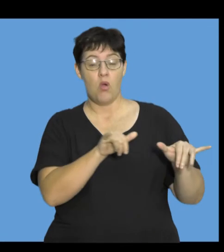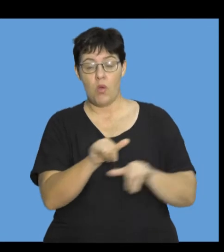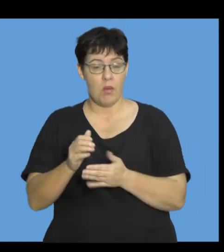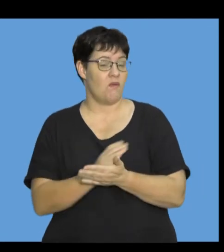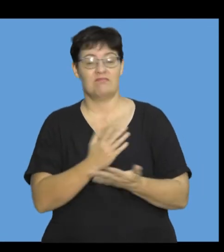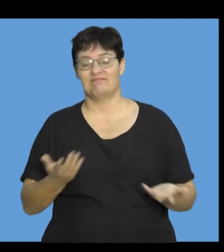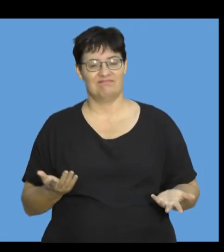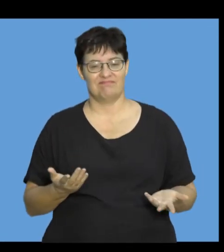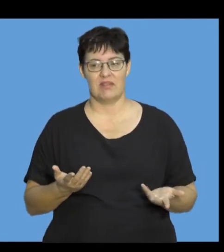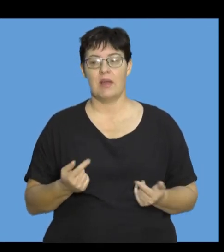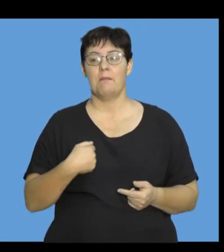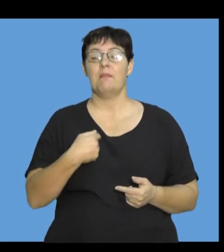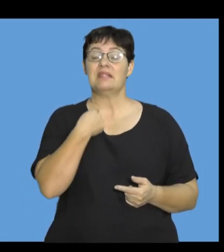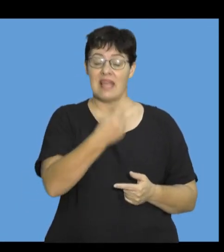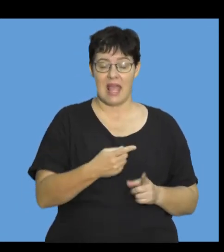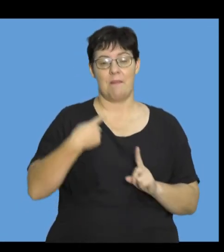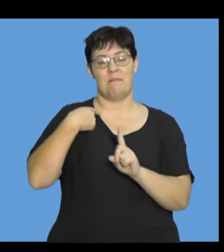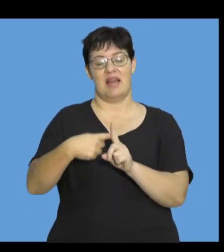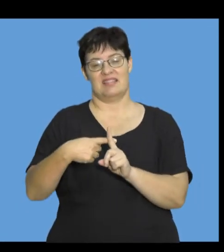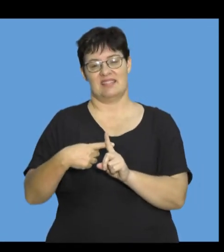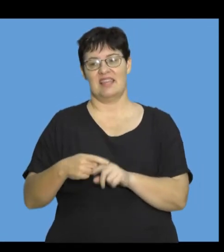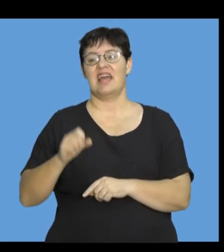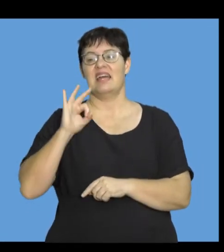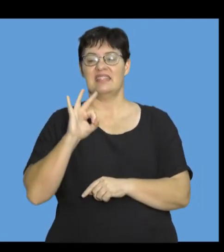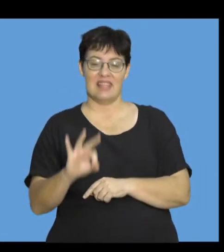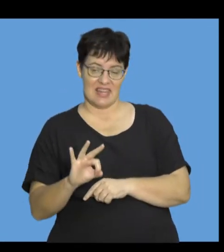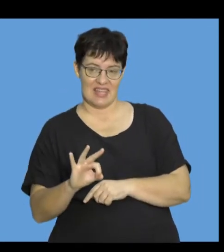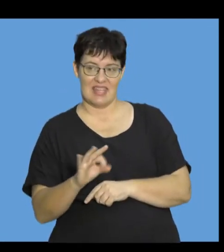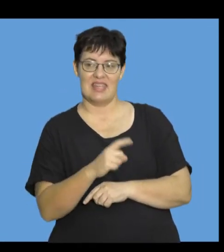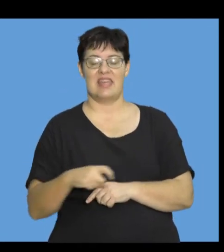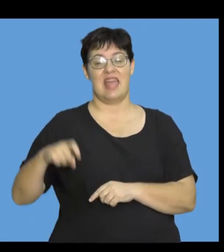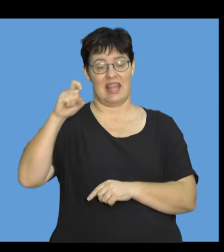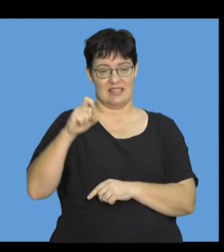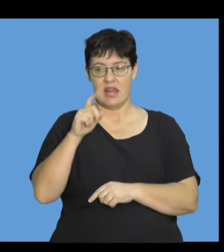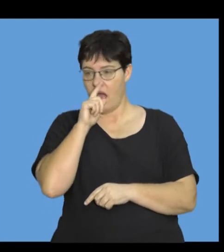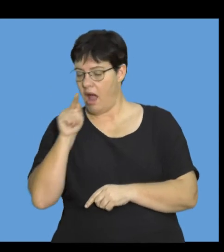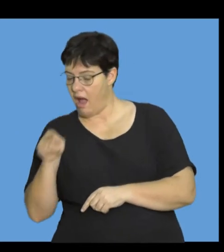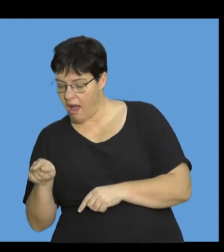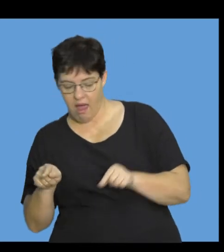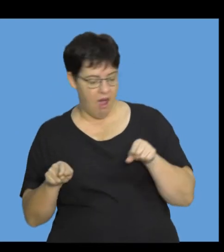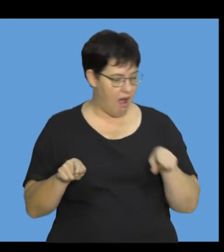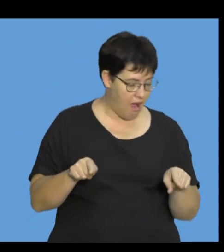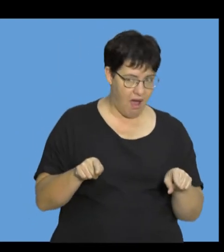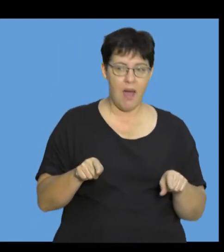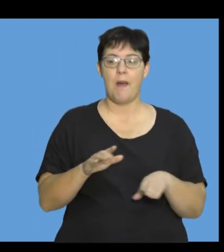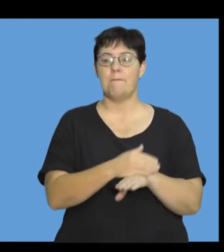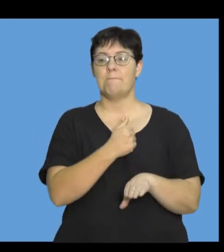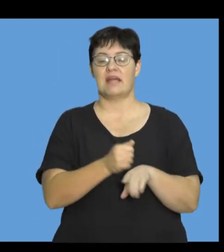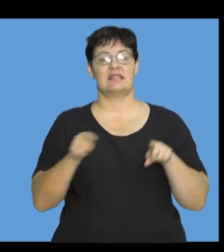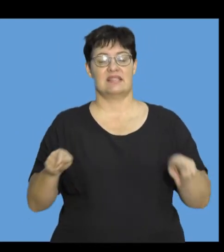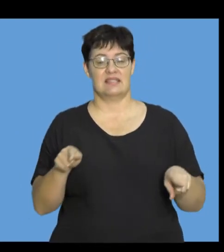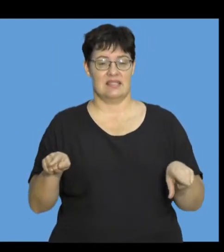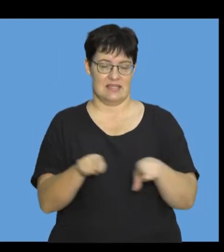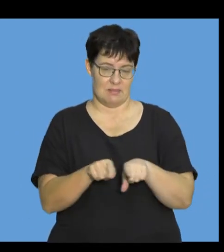here unless I then say plus 3 to the exponent of x. Then you can see that my bases here